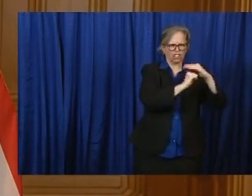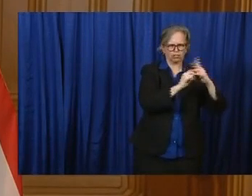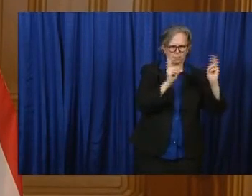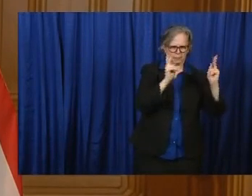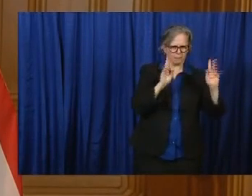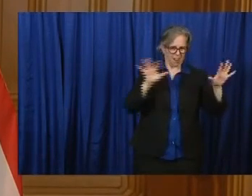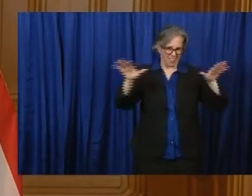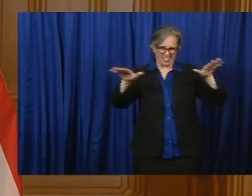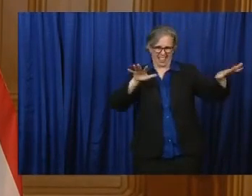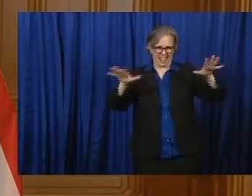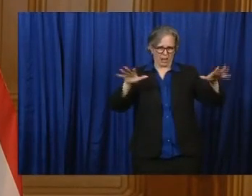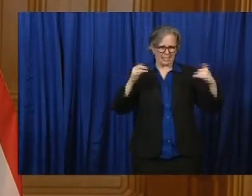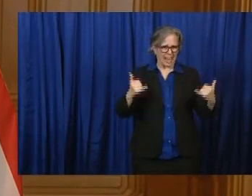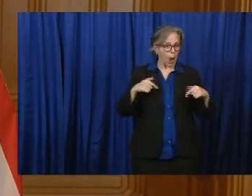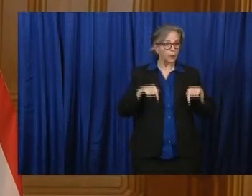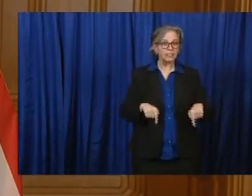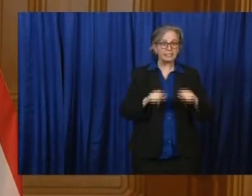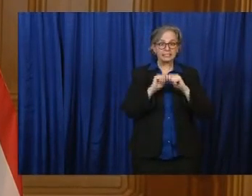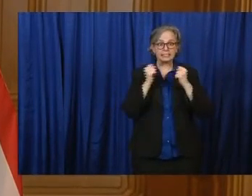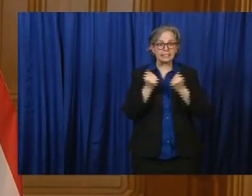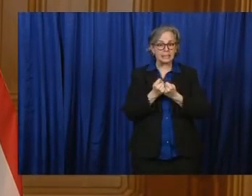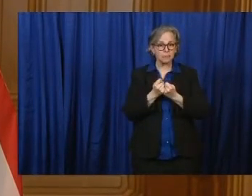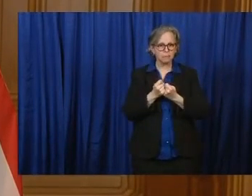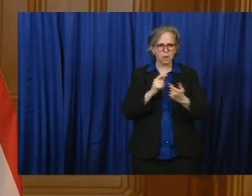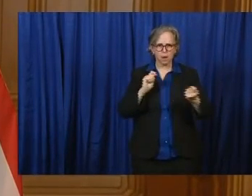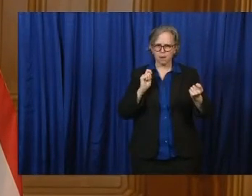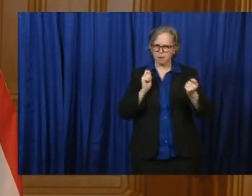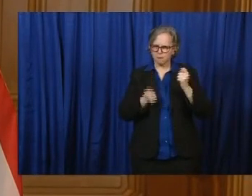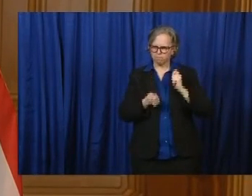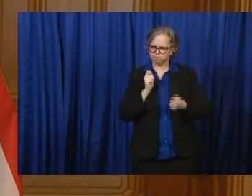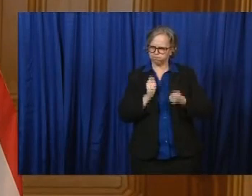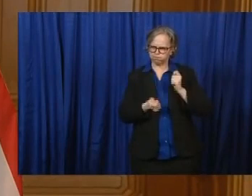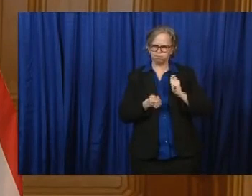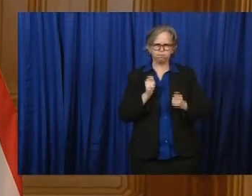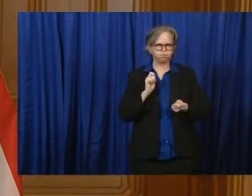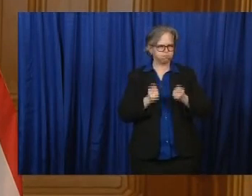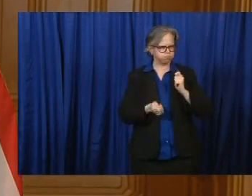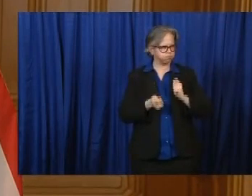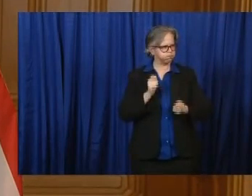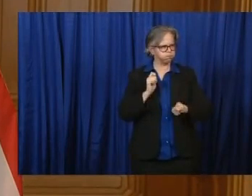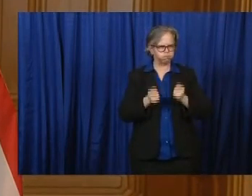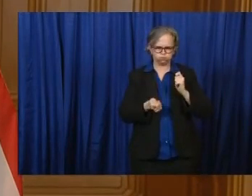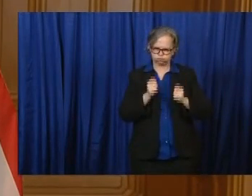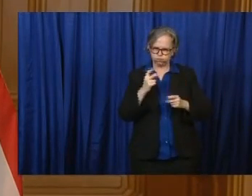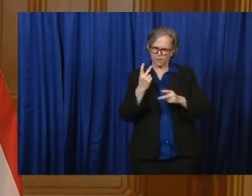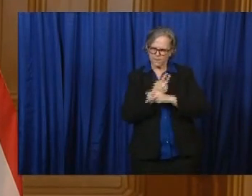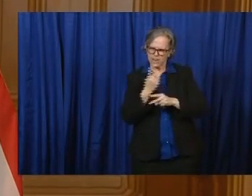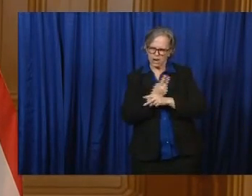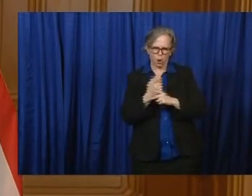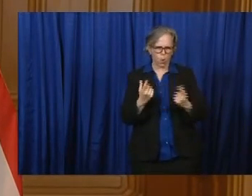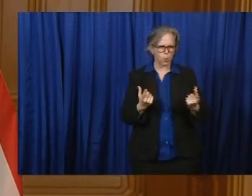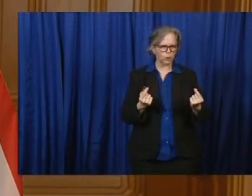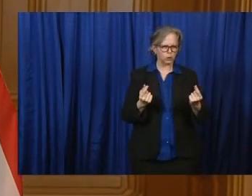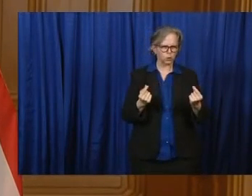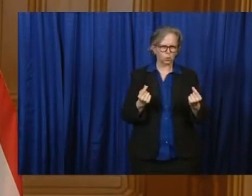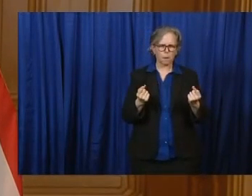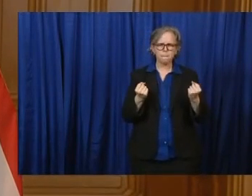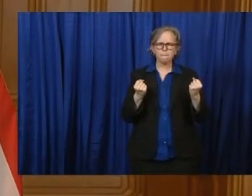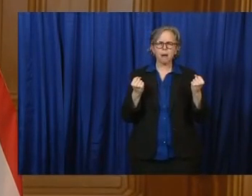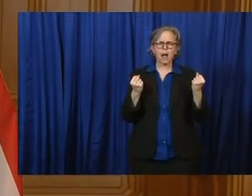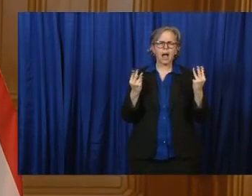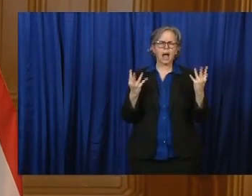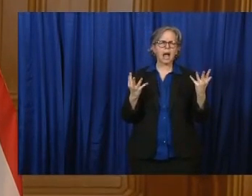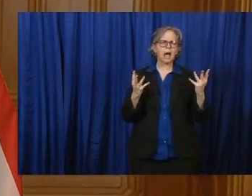customizing those for Ohio's local use. We are grateful for groups such as the Coalition on Housing and Homelessness in Ohio, the Ohio chapter